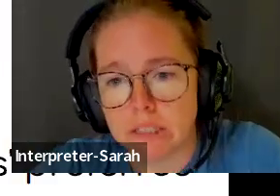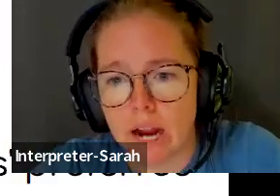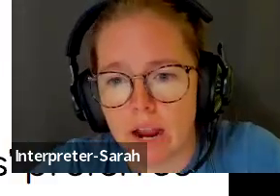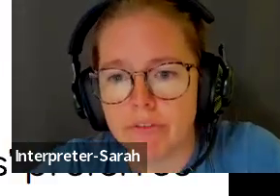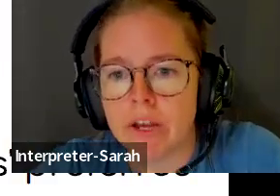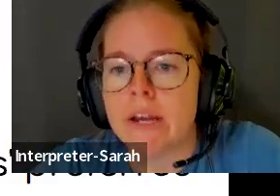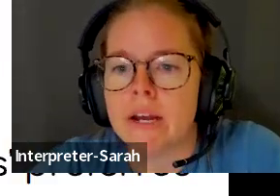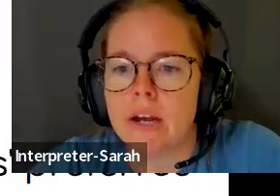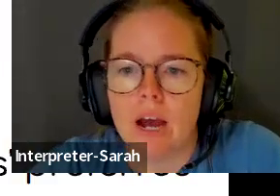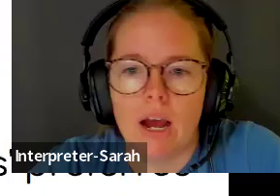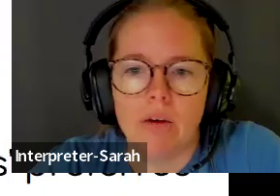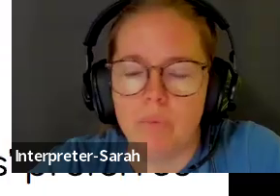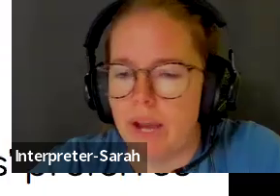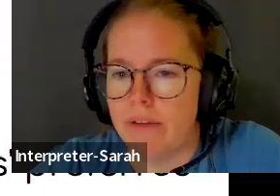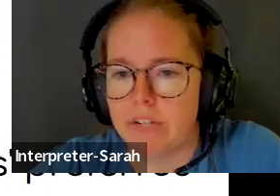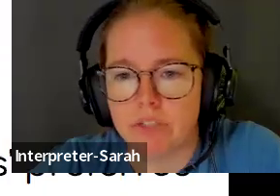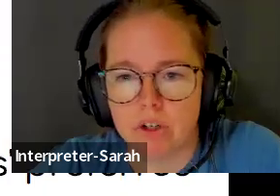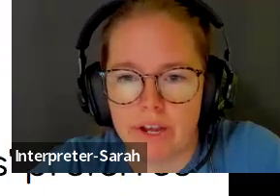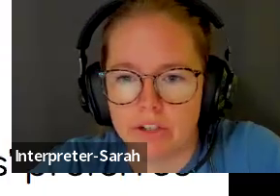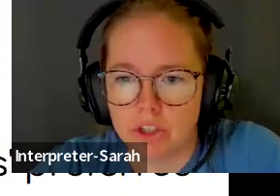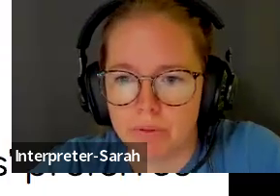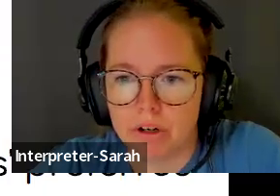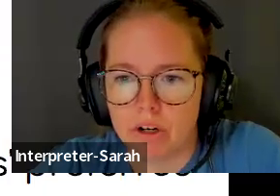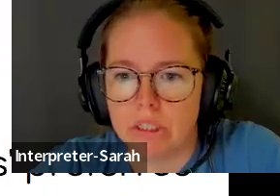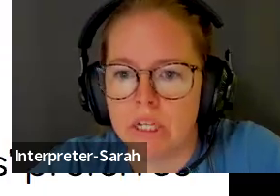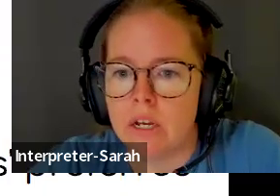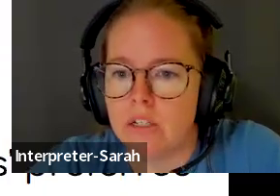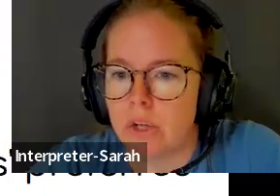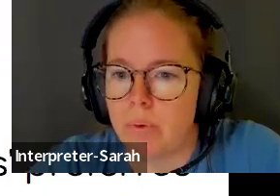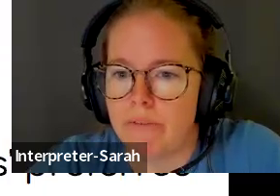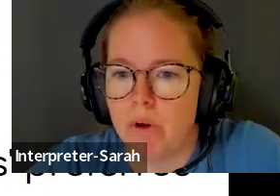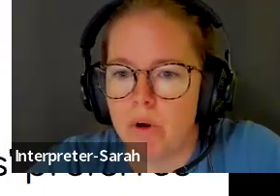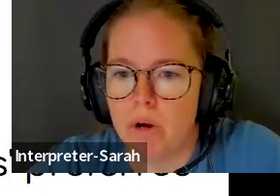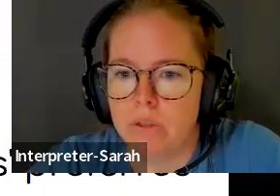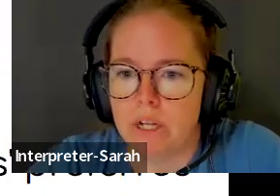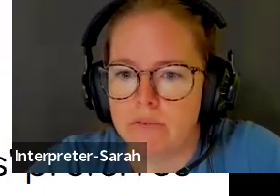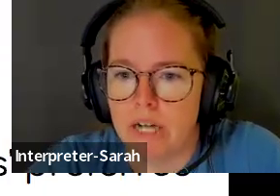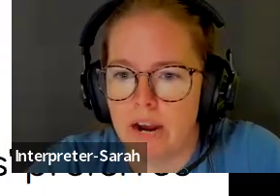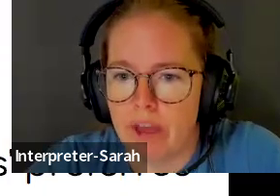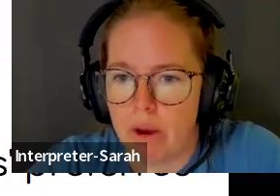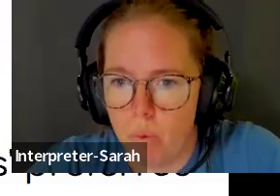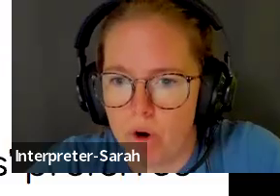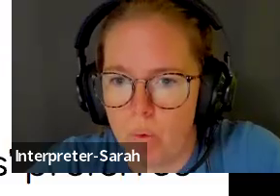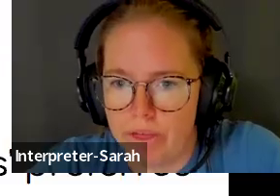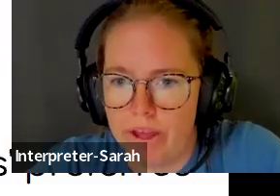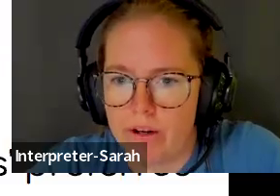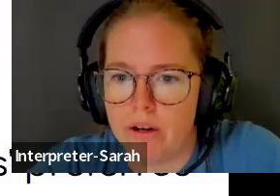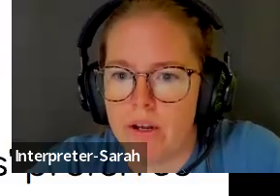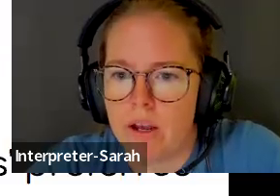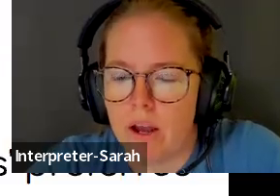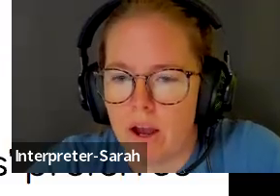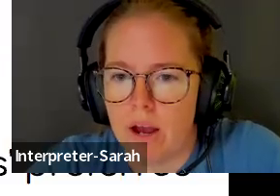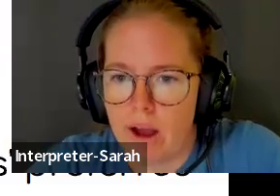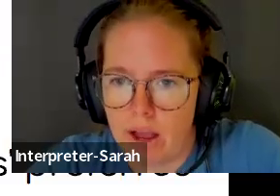front desk staff. We have deaf certified interpreters. So we have a whole host of staff that work